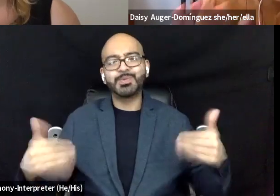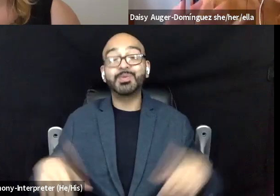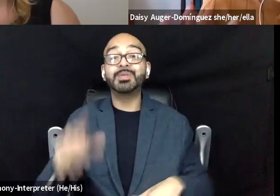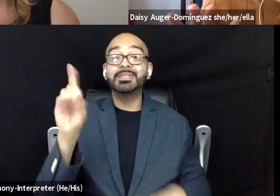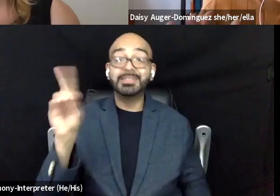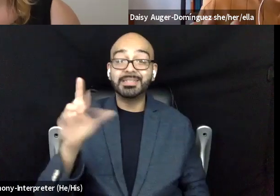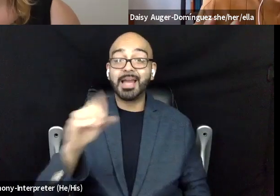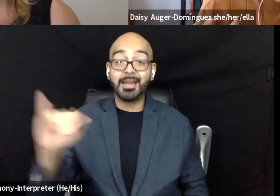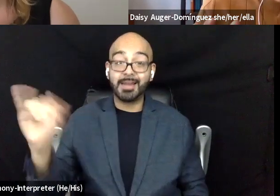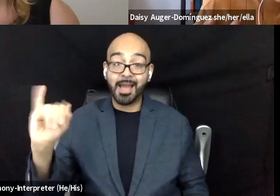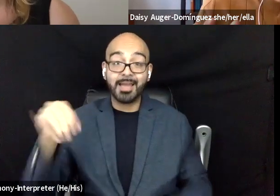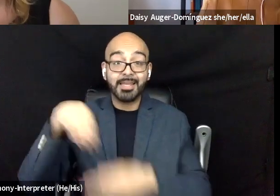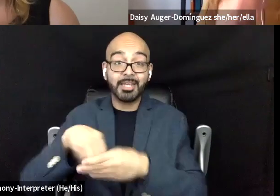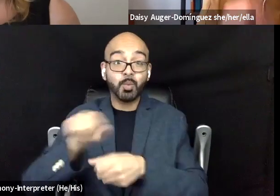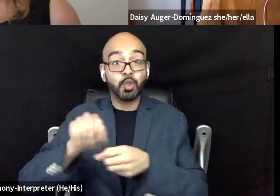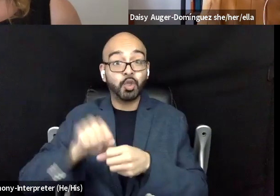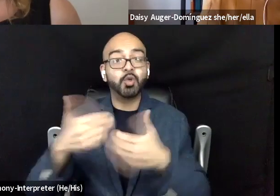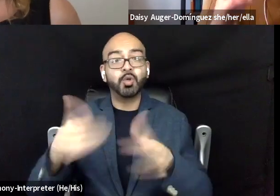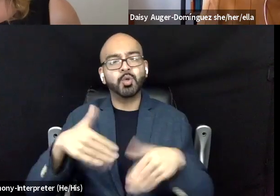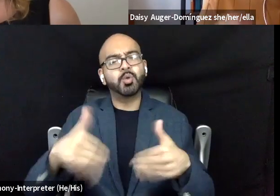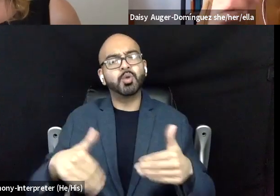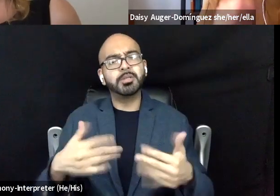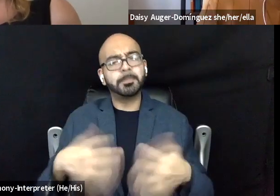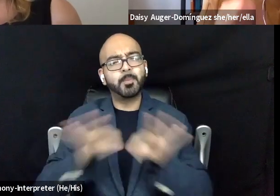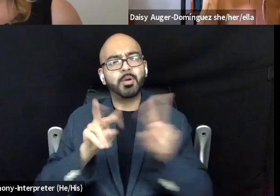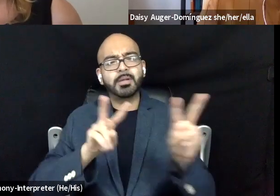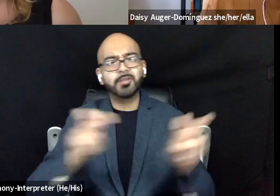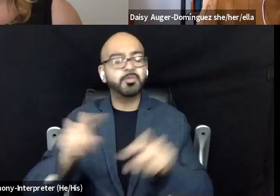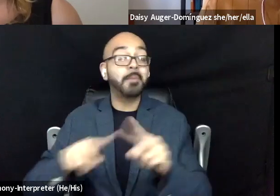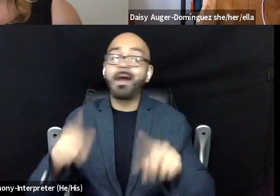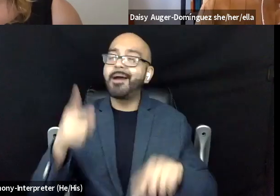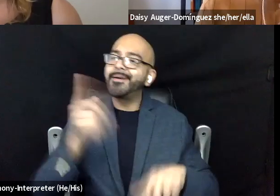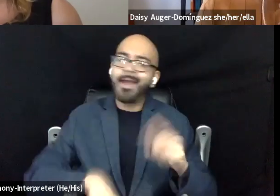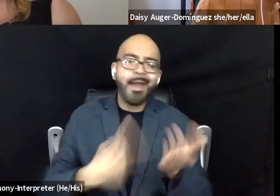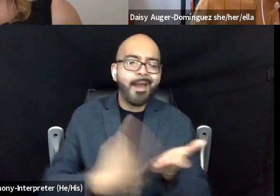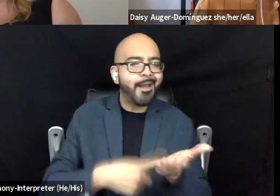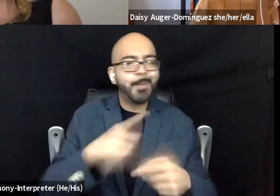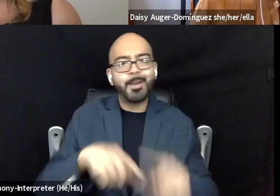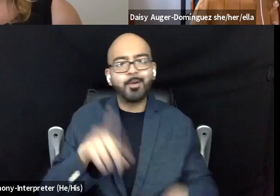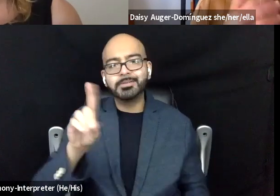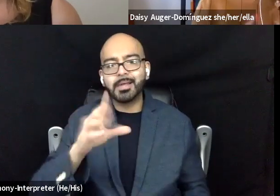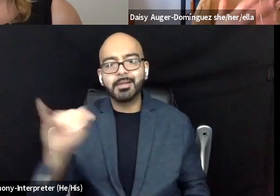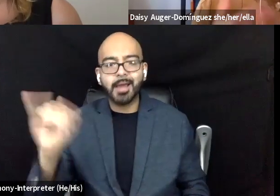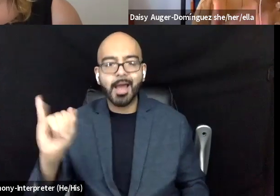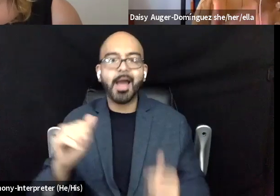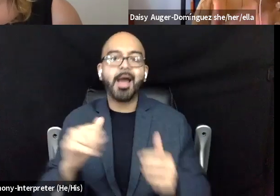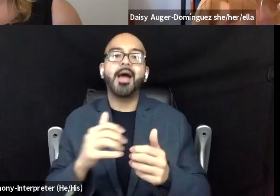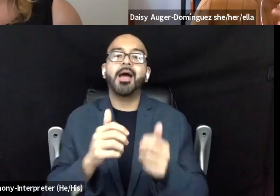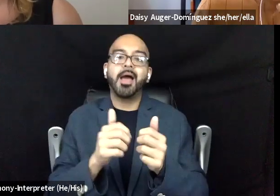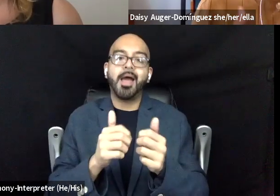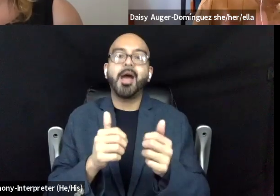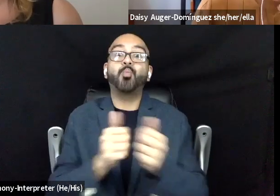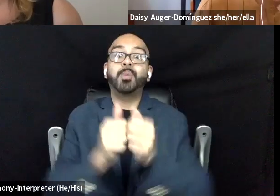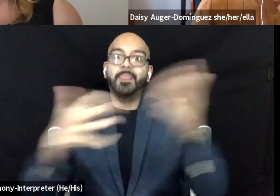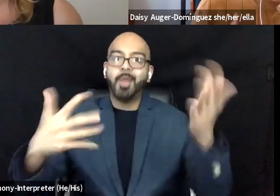important business issues of our time. But we can't talk about diversity, equity, and inclusion and not address the persistent barriers